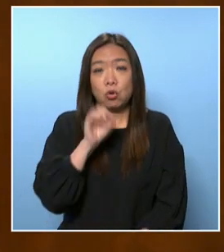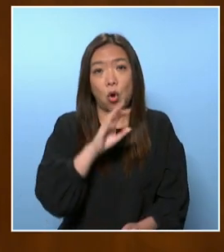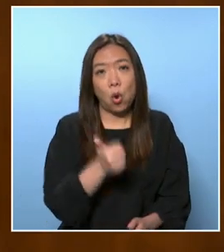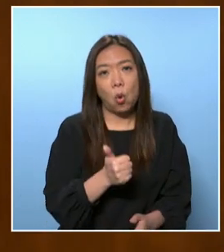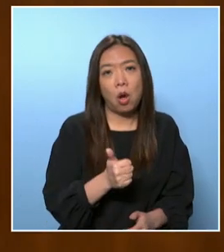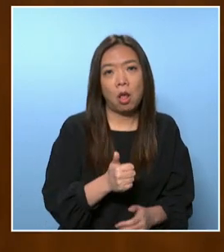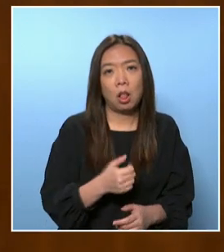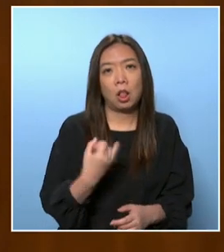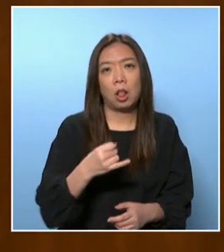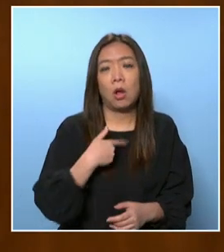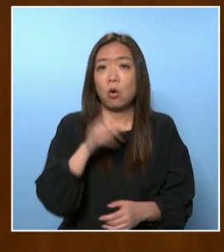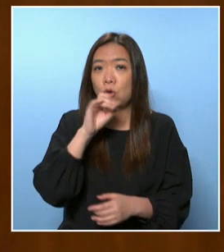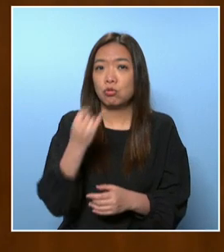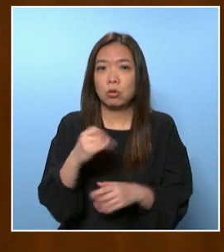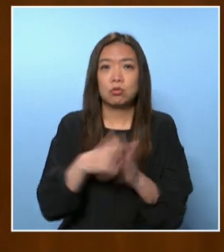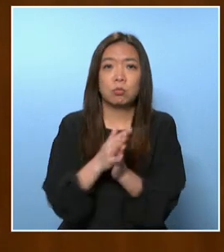I mean,